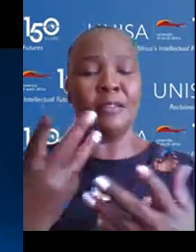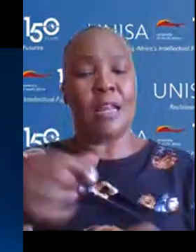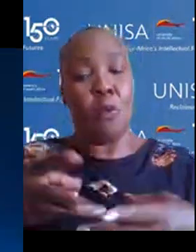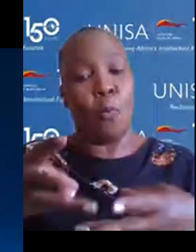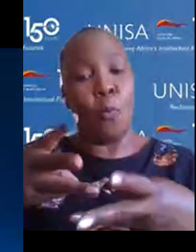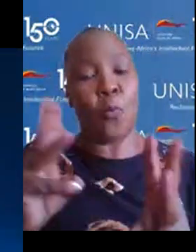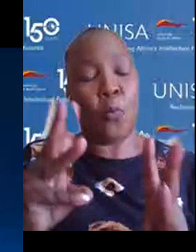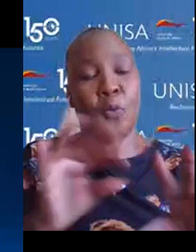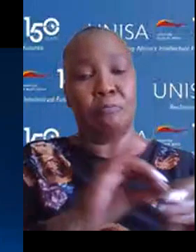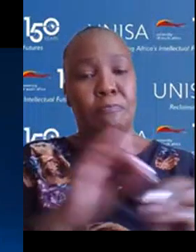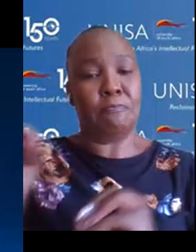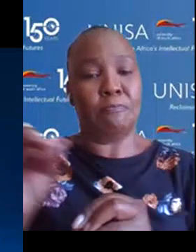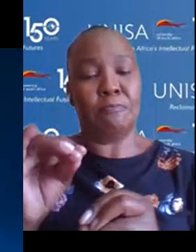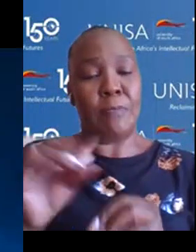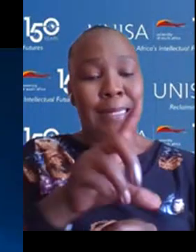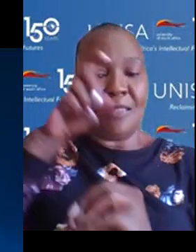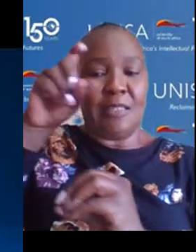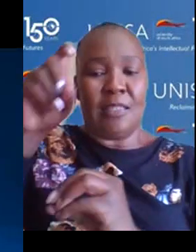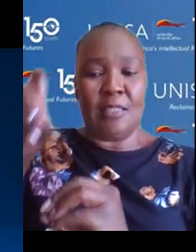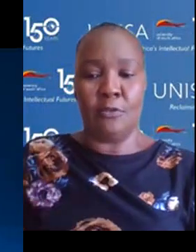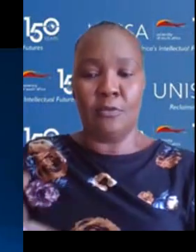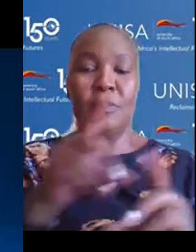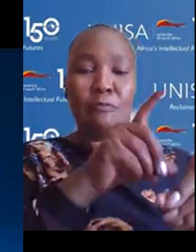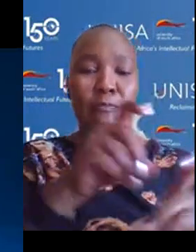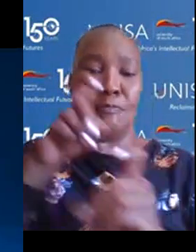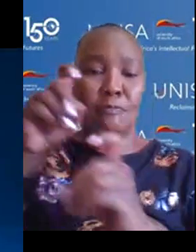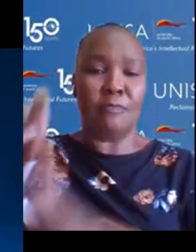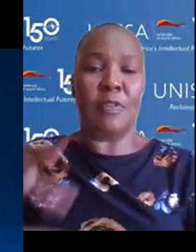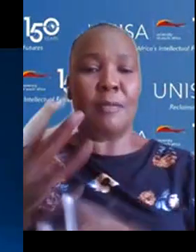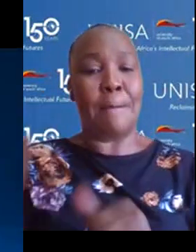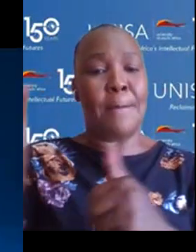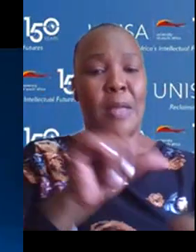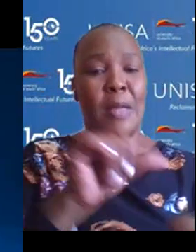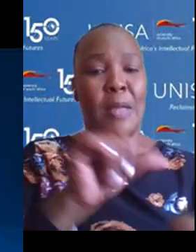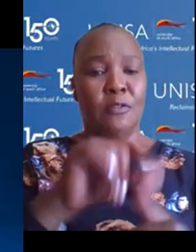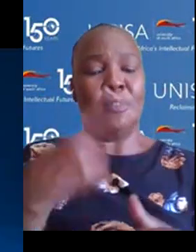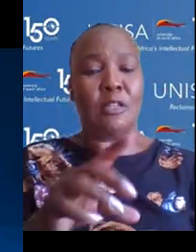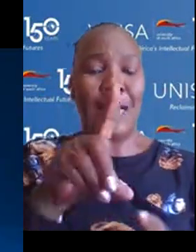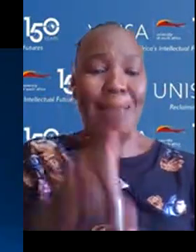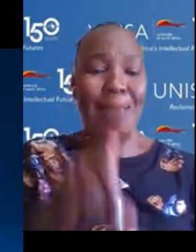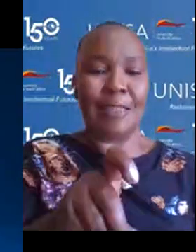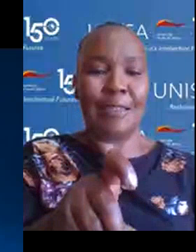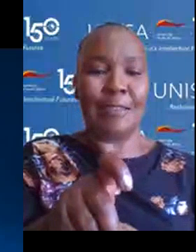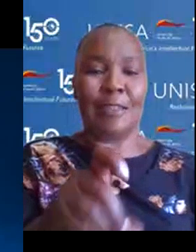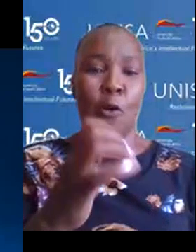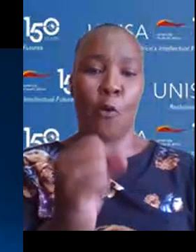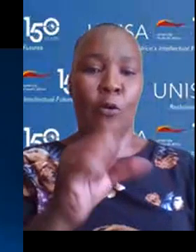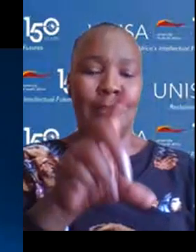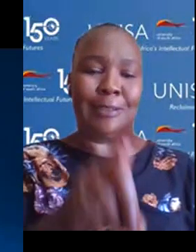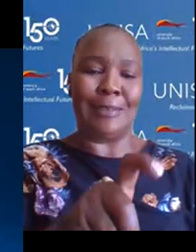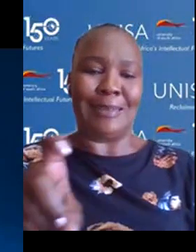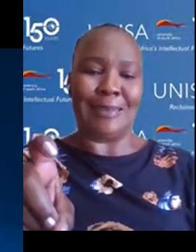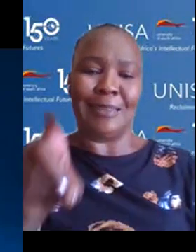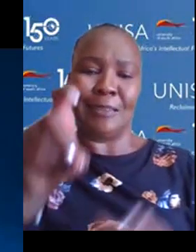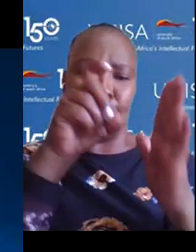is to drag and drop them. To move this file back into the other folder, click and hold on the file, then drag it to the new